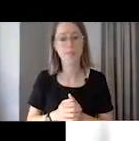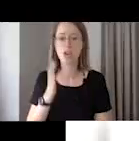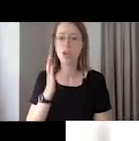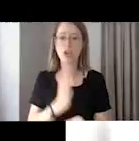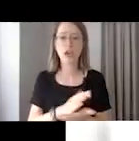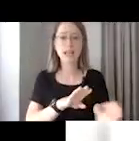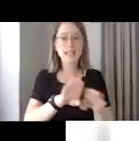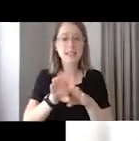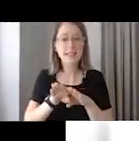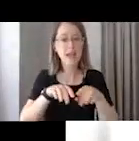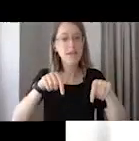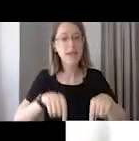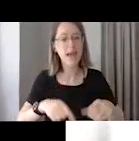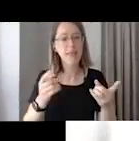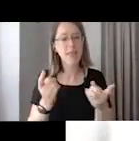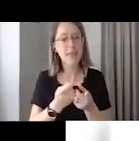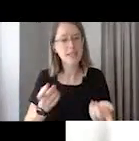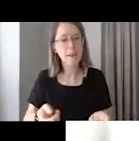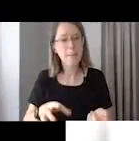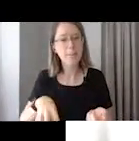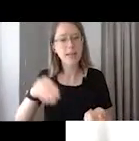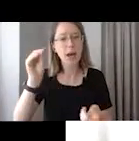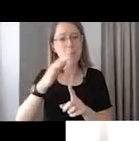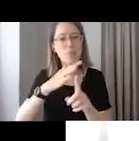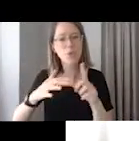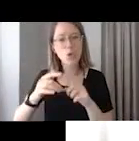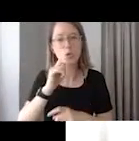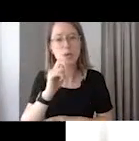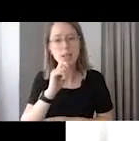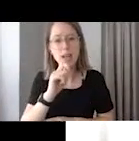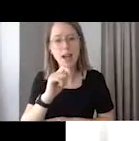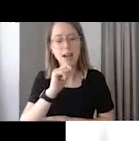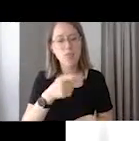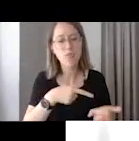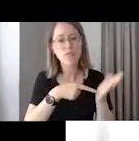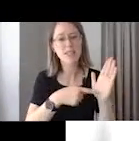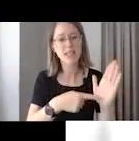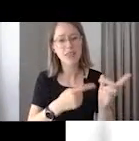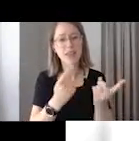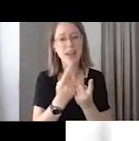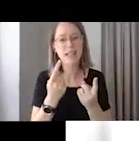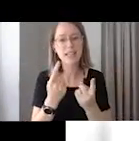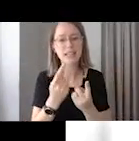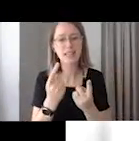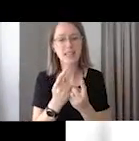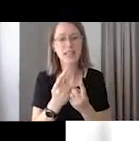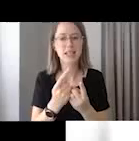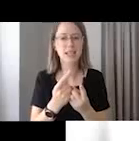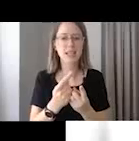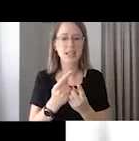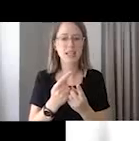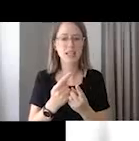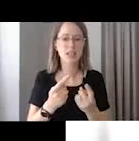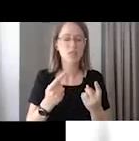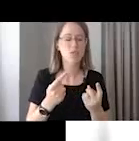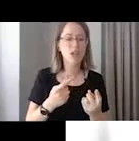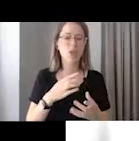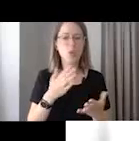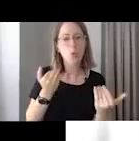here as well. Things get picked up now from social media. When you present things in a very catchy way, it's picked